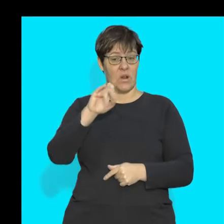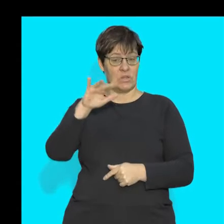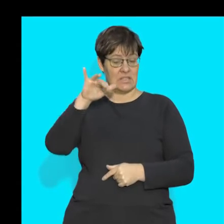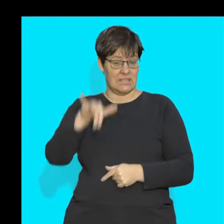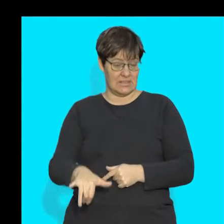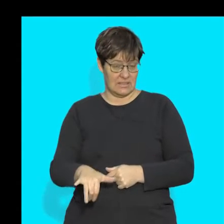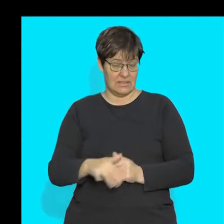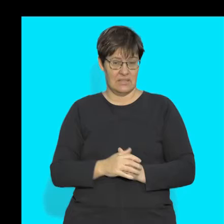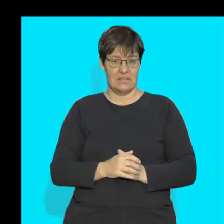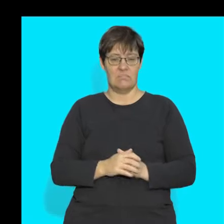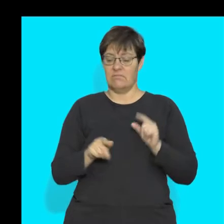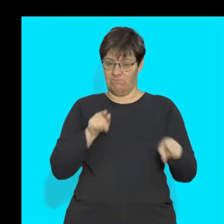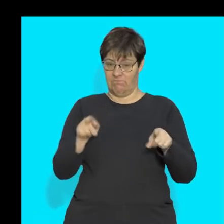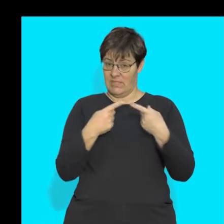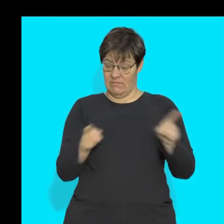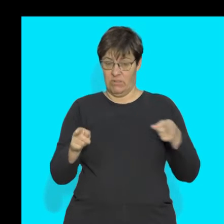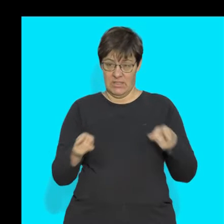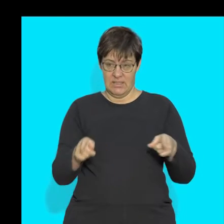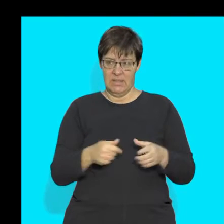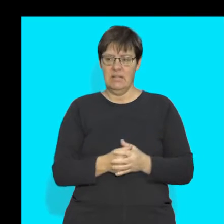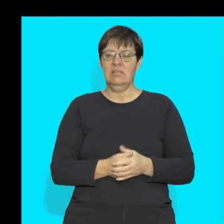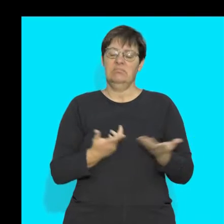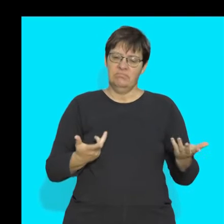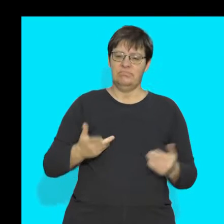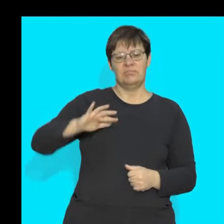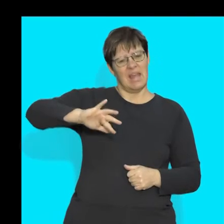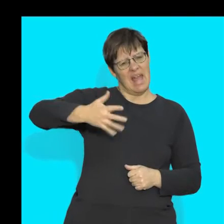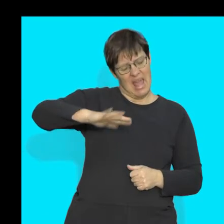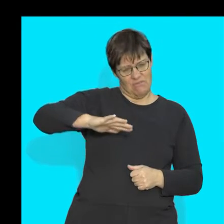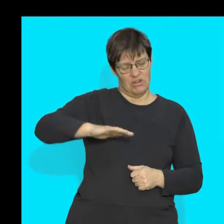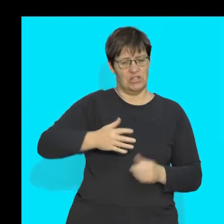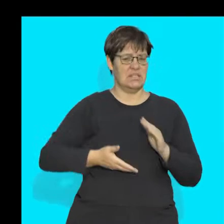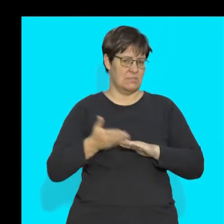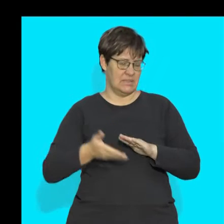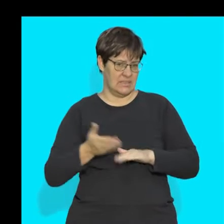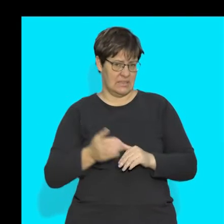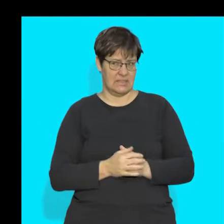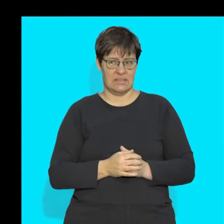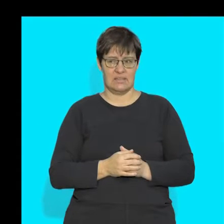instantaneous velocity, and there'll be two different things, average speed,